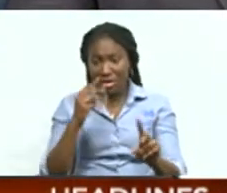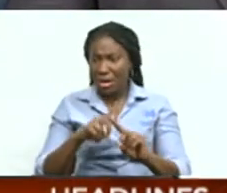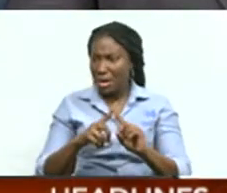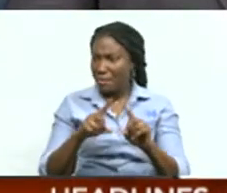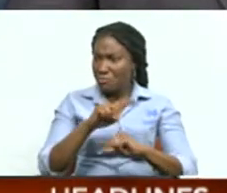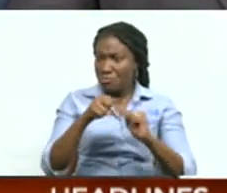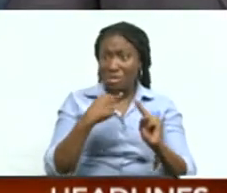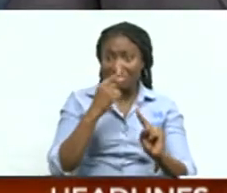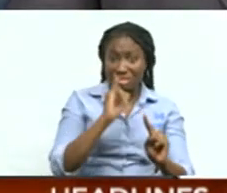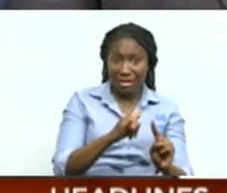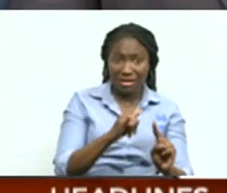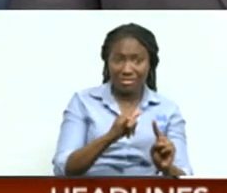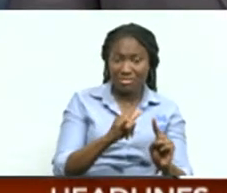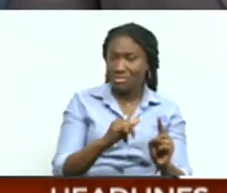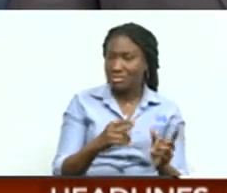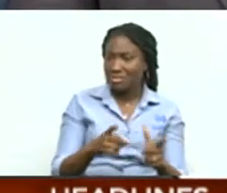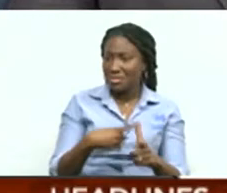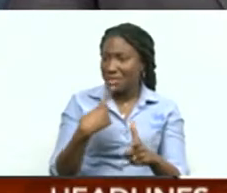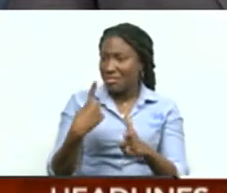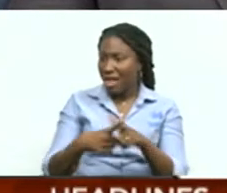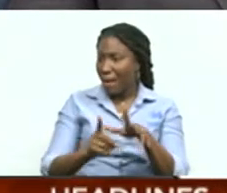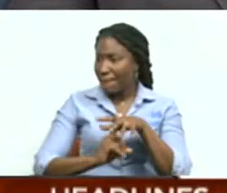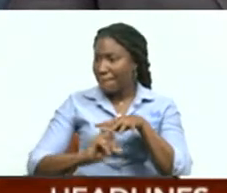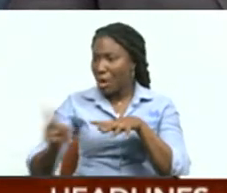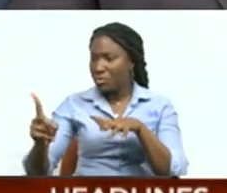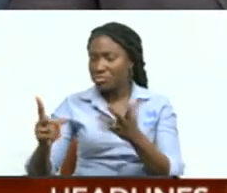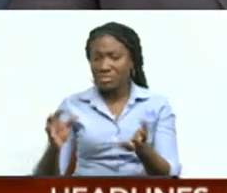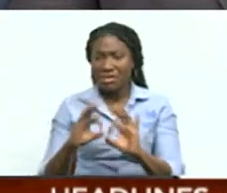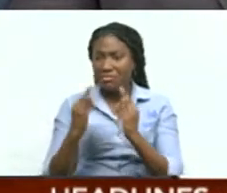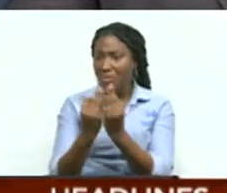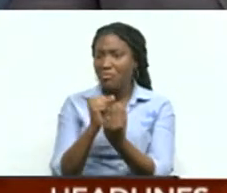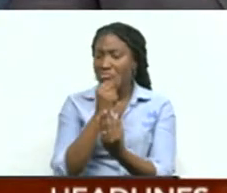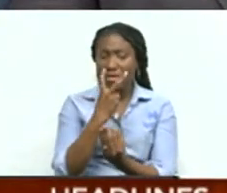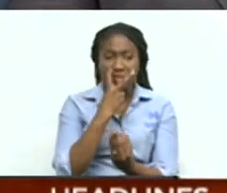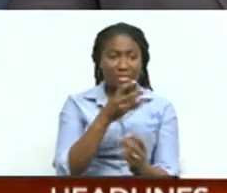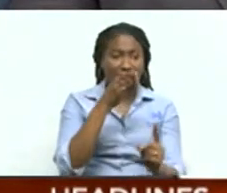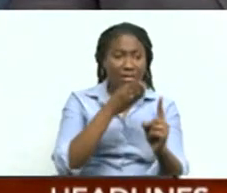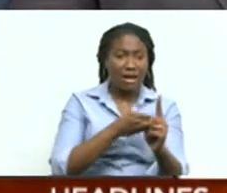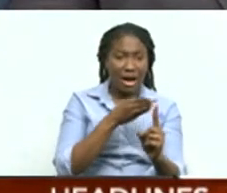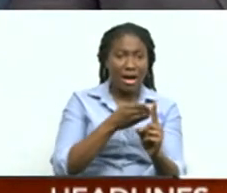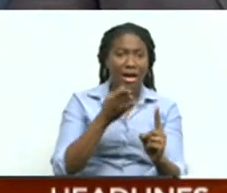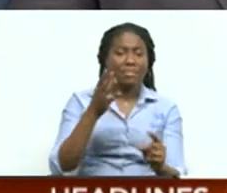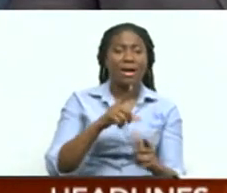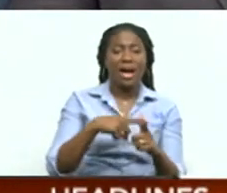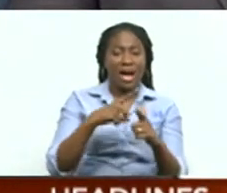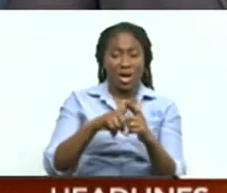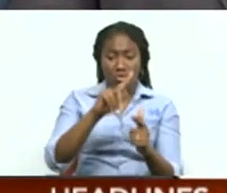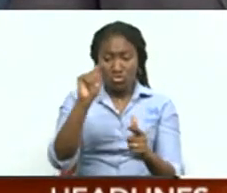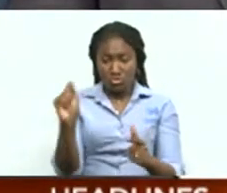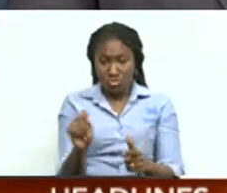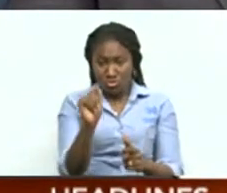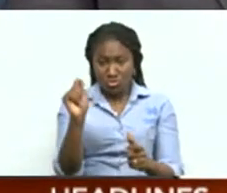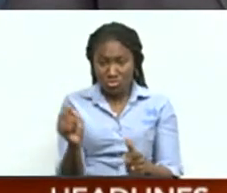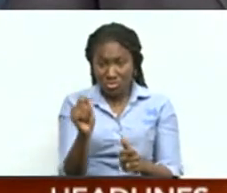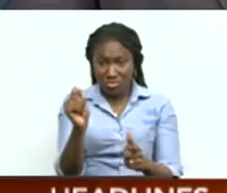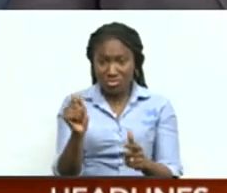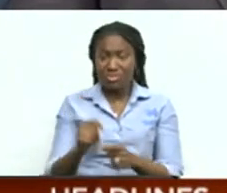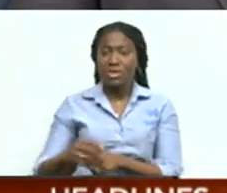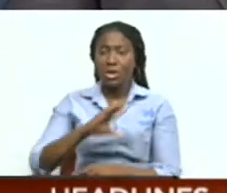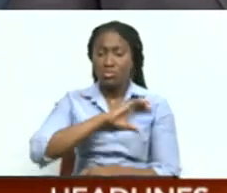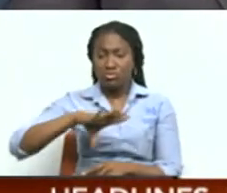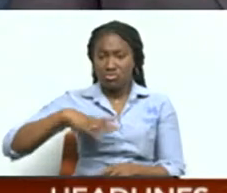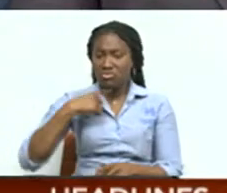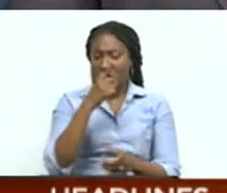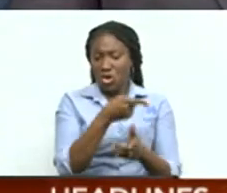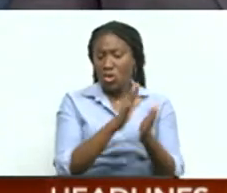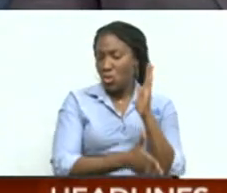was searched on March 9th. They say Brown, who was stripped of his SRP title on Tuesday, is now in hiding. As we hear in